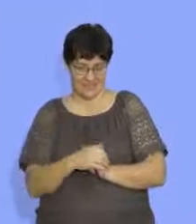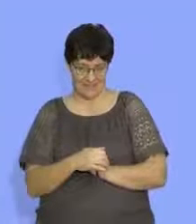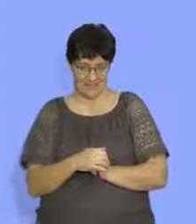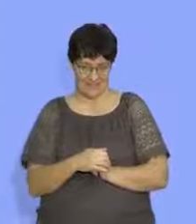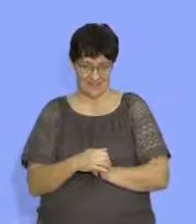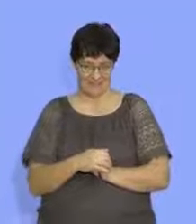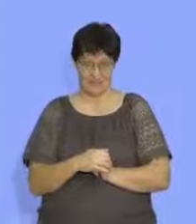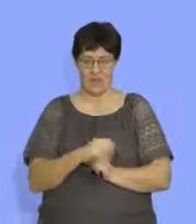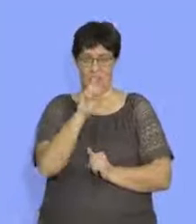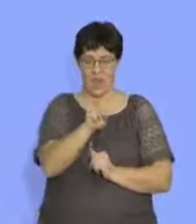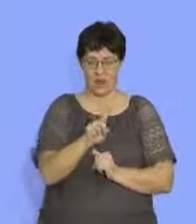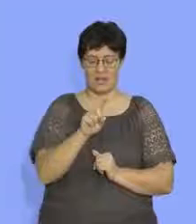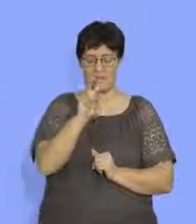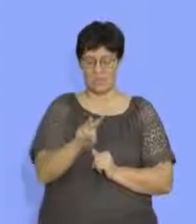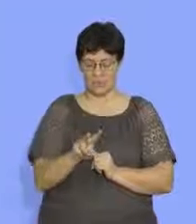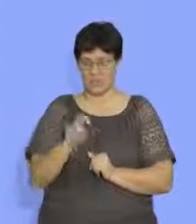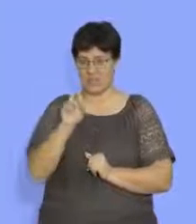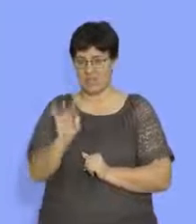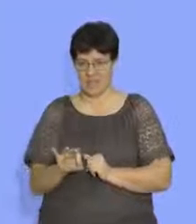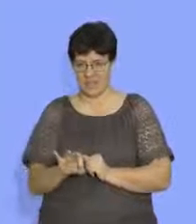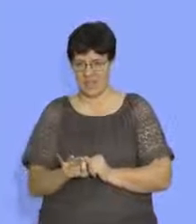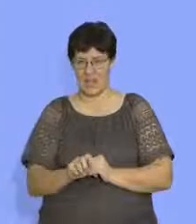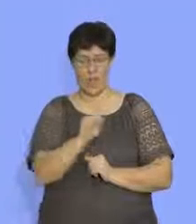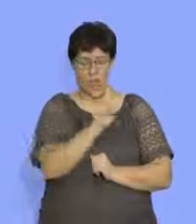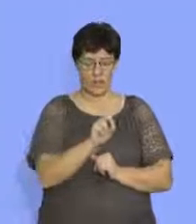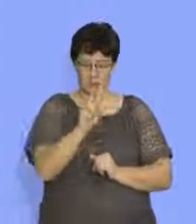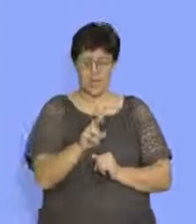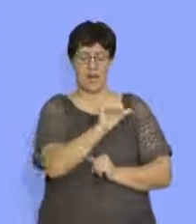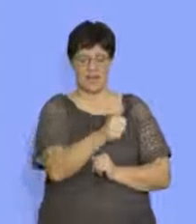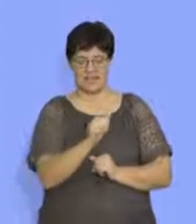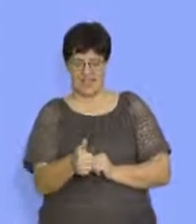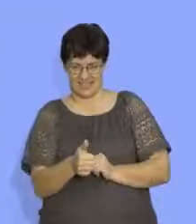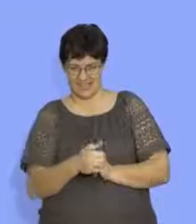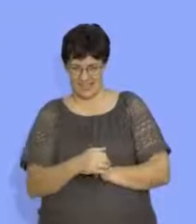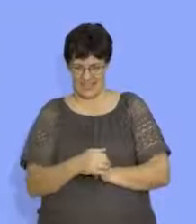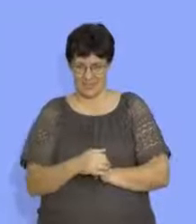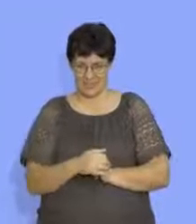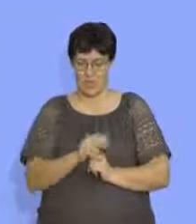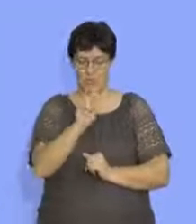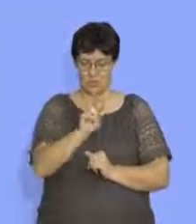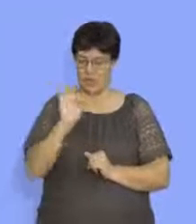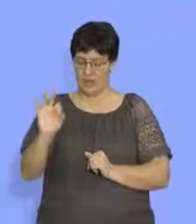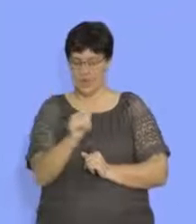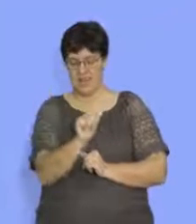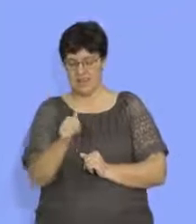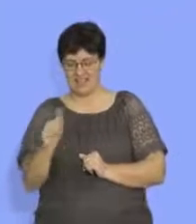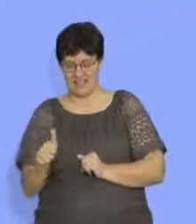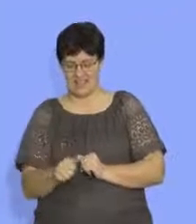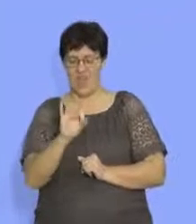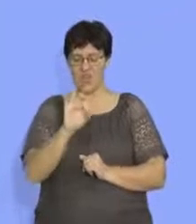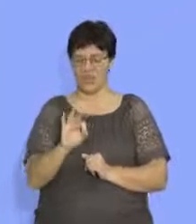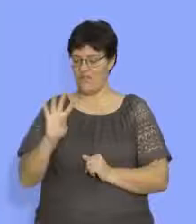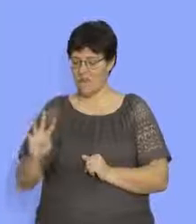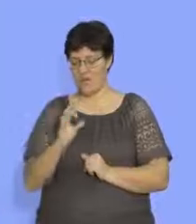1, 2, 3, so 1 and 2 are consecutive to one another. Why? Because 2